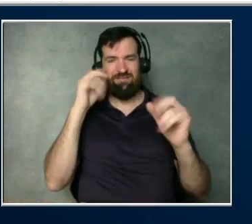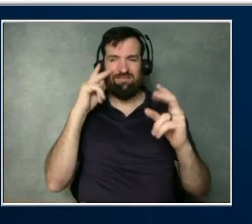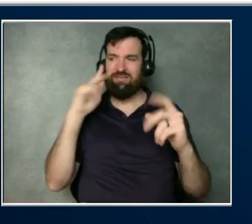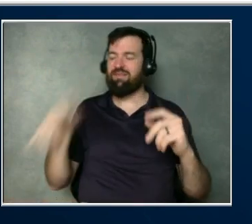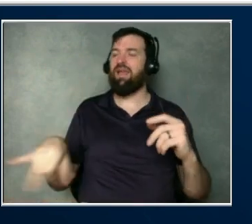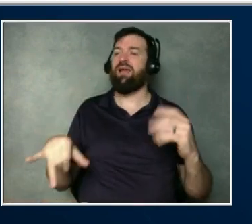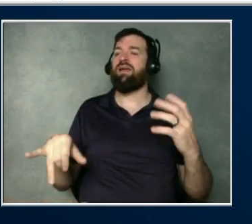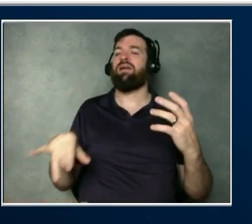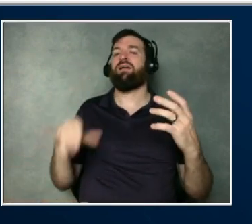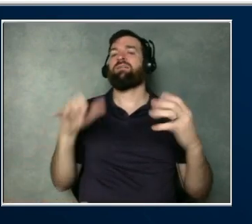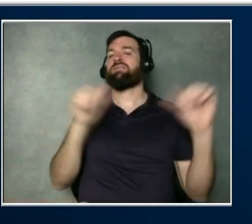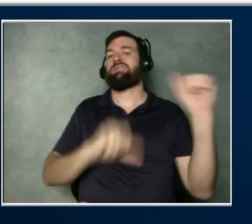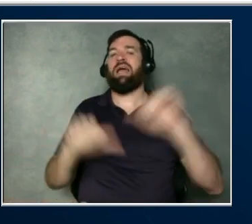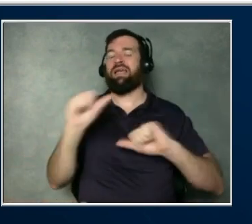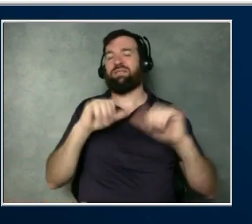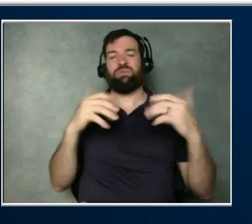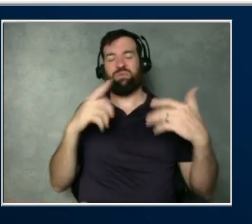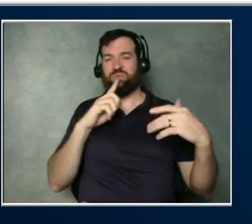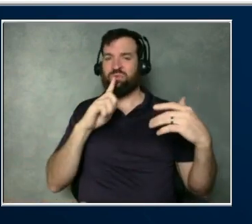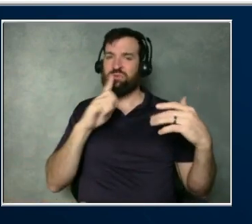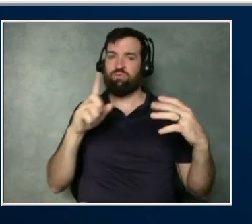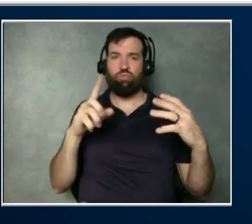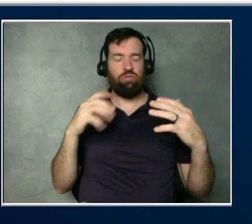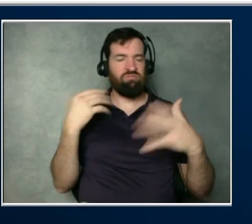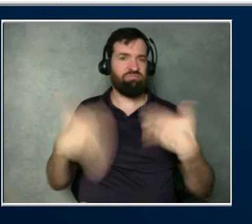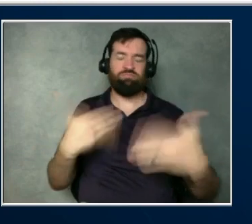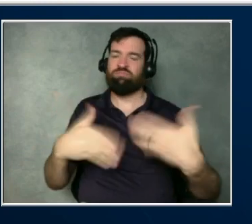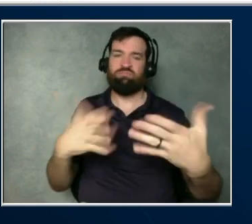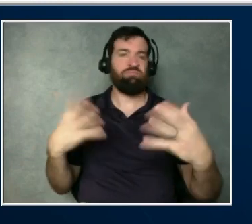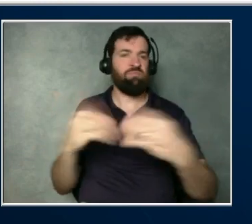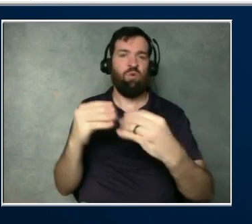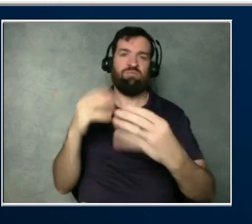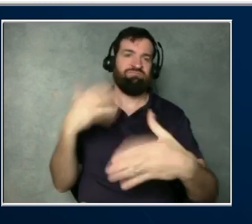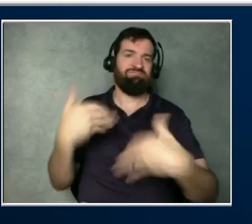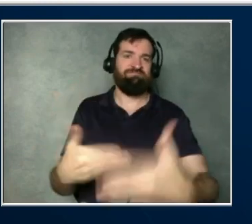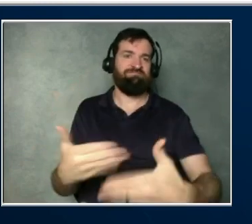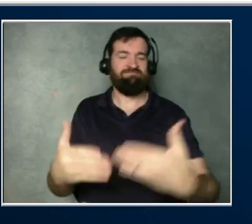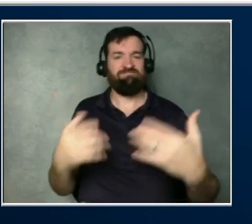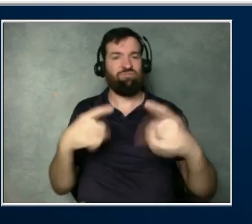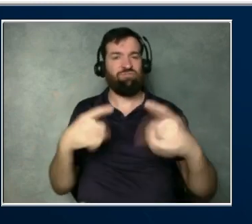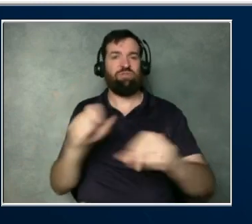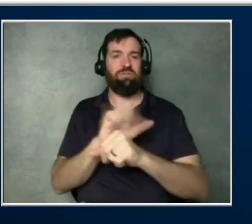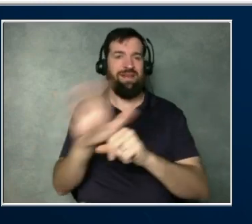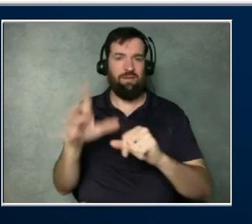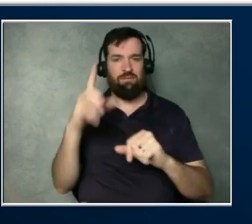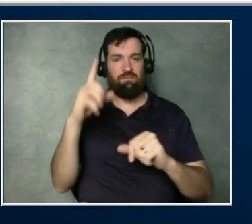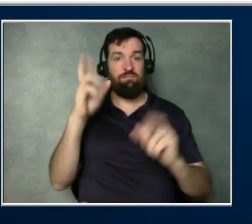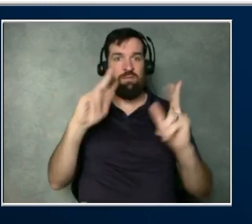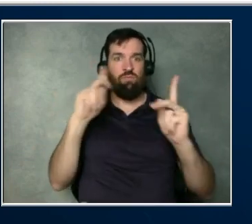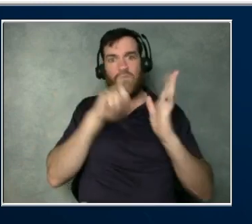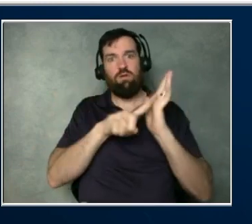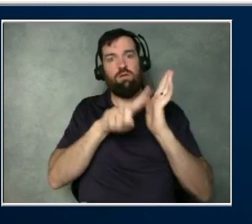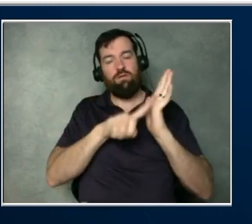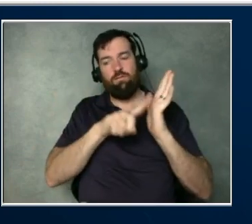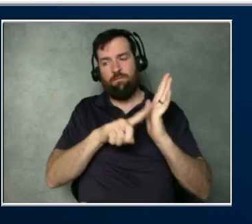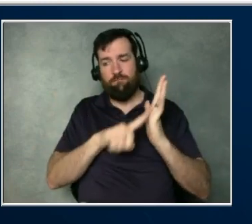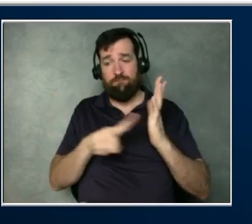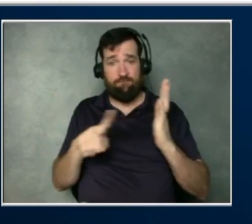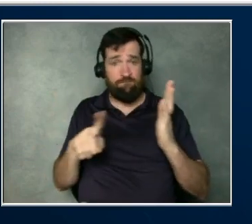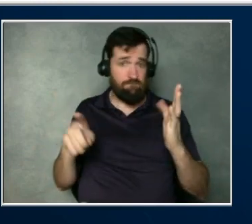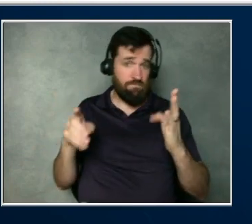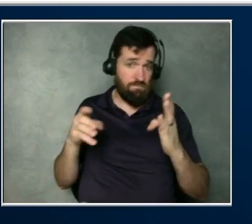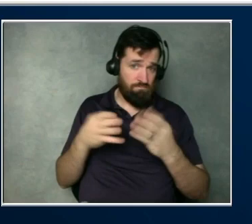science, I'm sure had to be accelerated during the pandemic because people work so hard on the research. Is it broadly applicable to